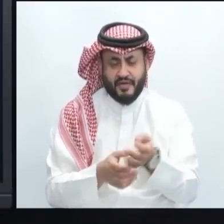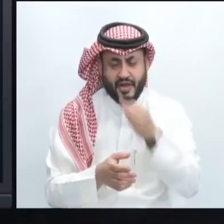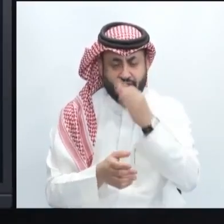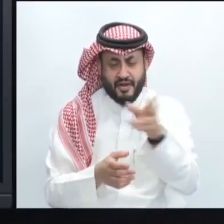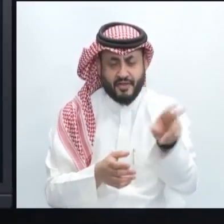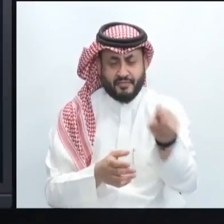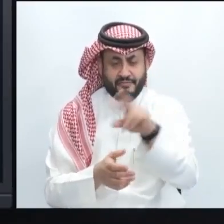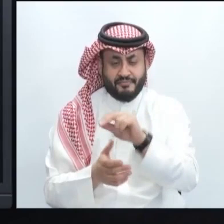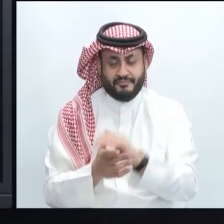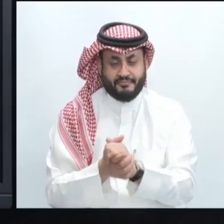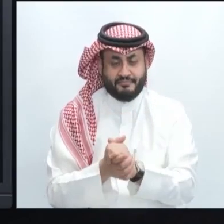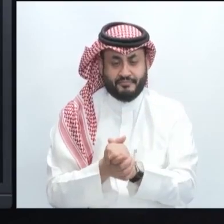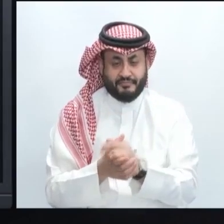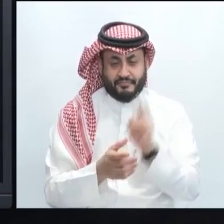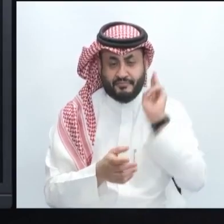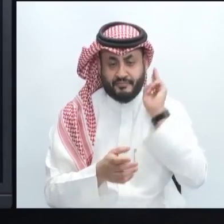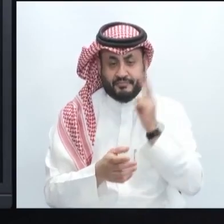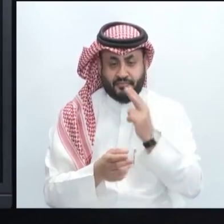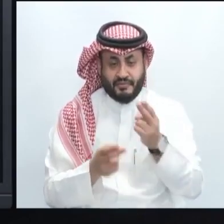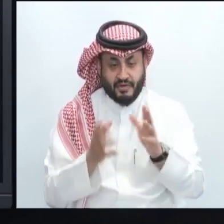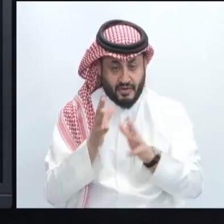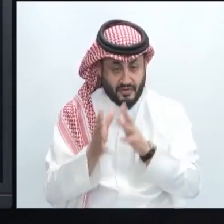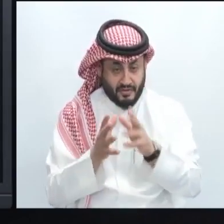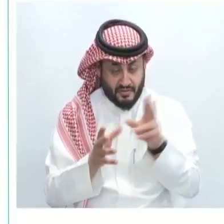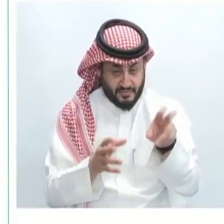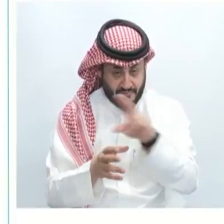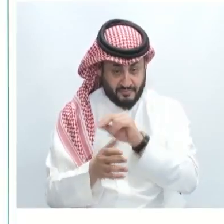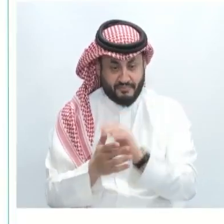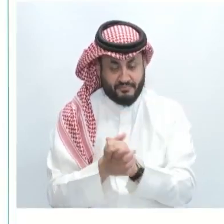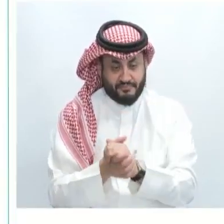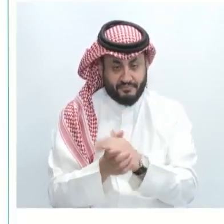again with me. So let's start with the first food.